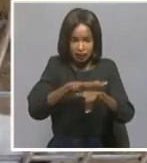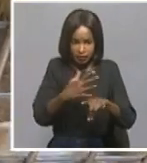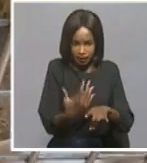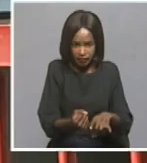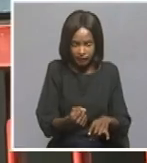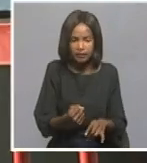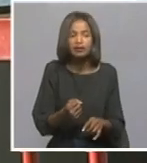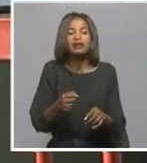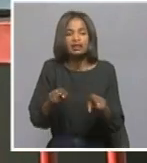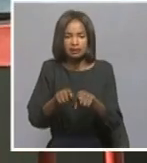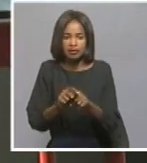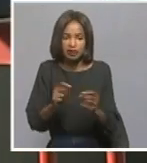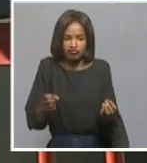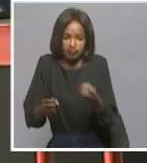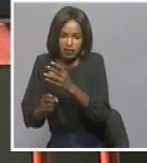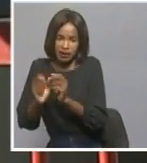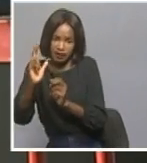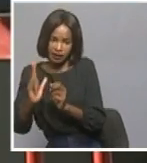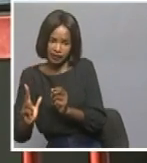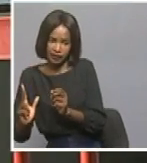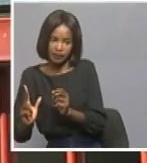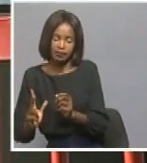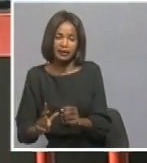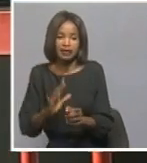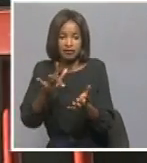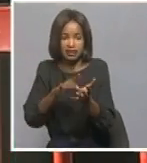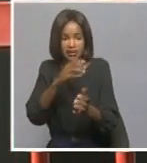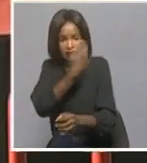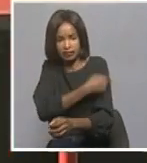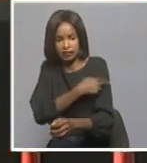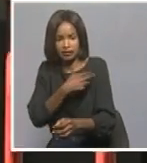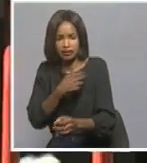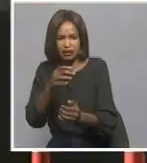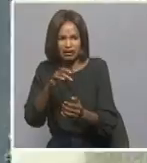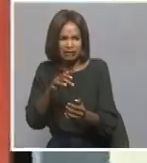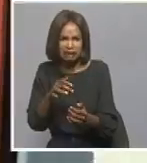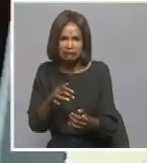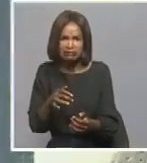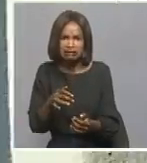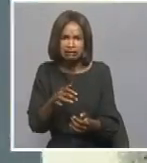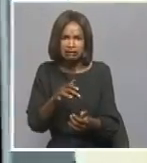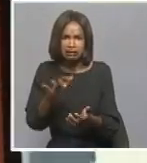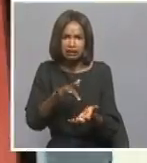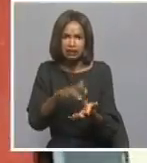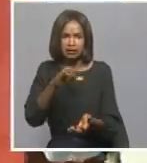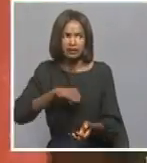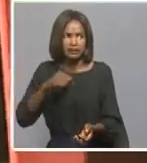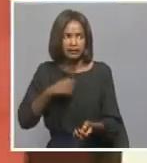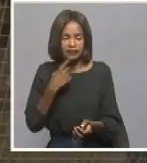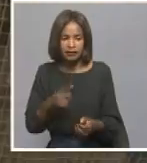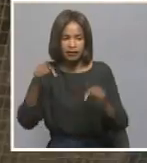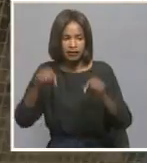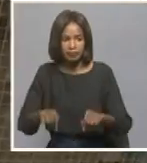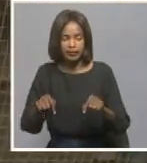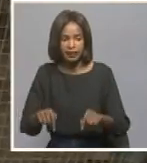can also infect people, but according to the CDC, such cases are rare. At the moment, there's no